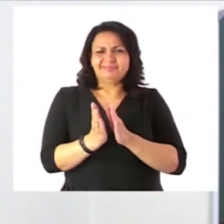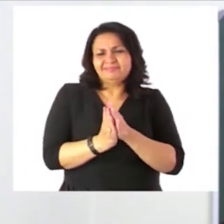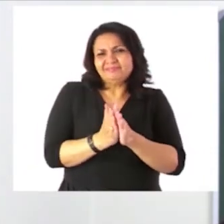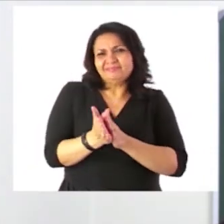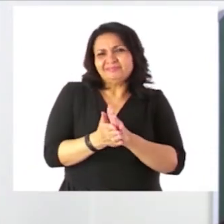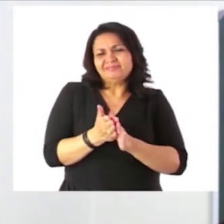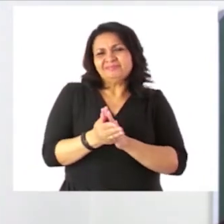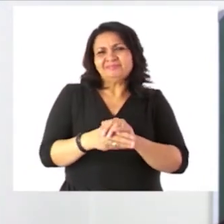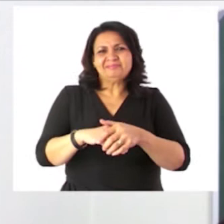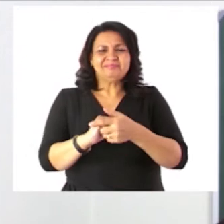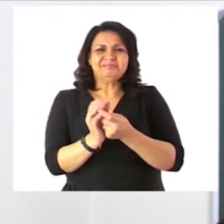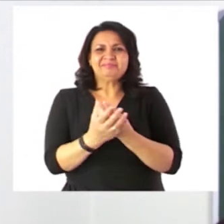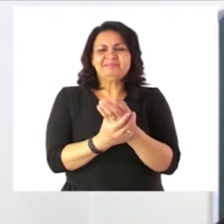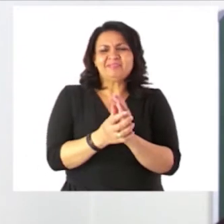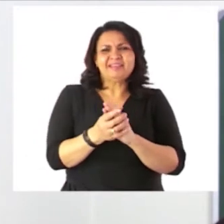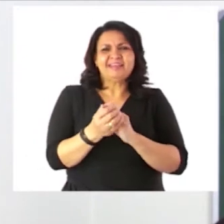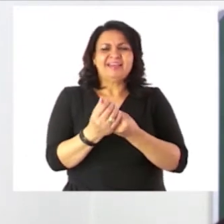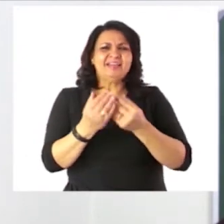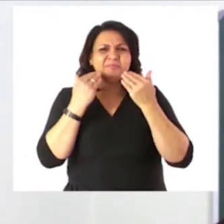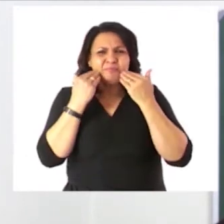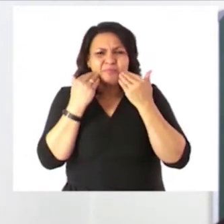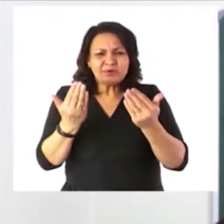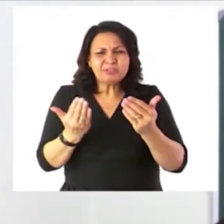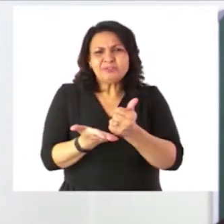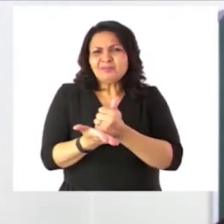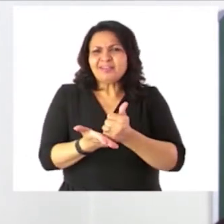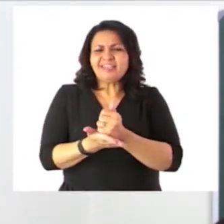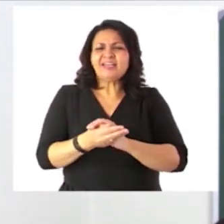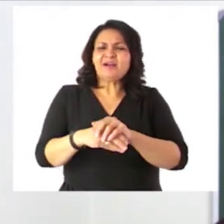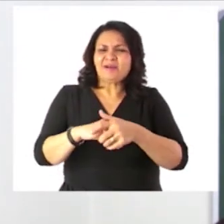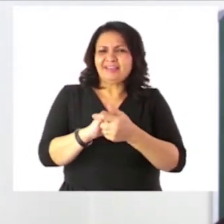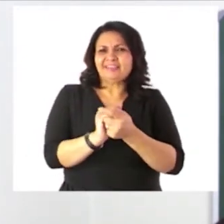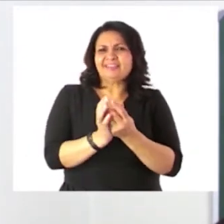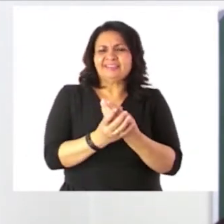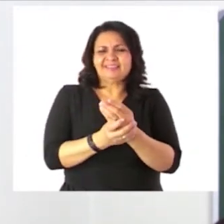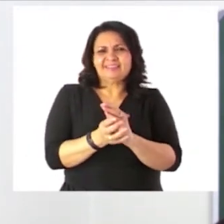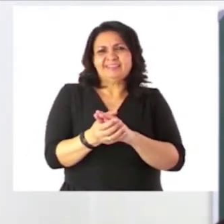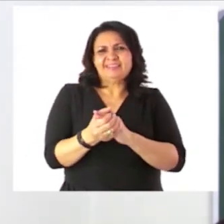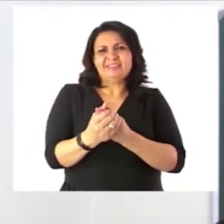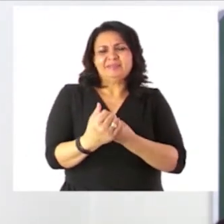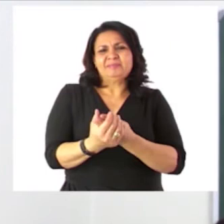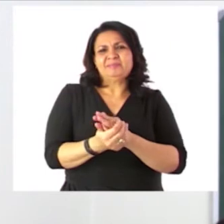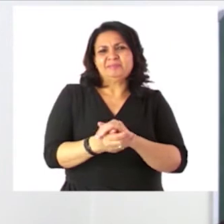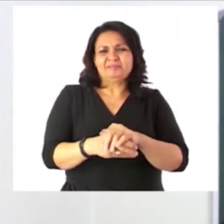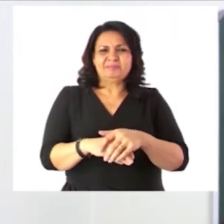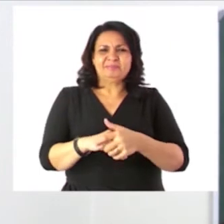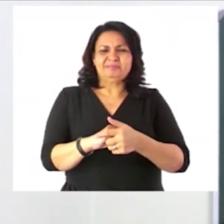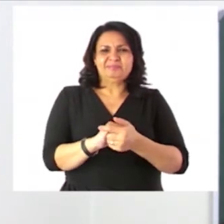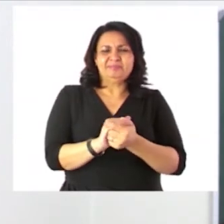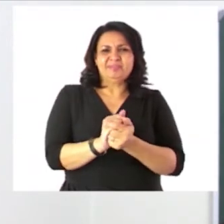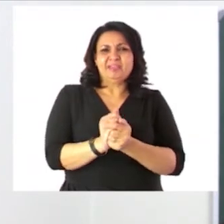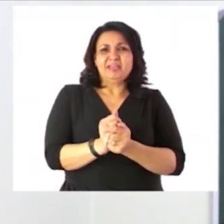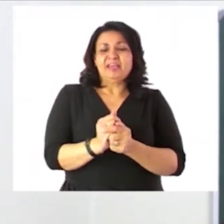It is important to sanitize our hands because we're going to kill all the germs. But